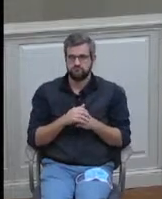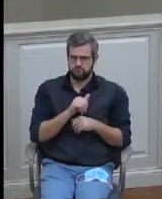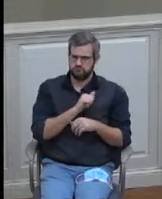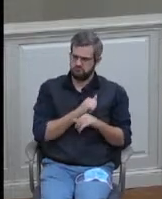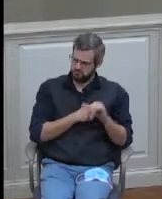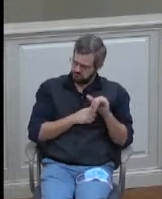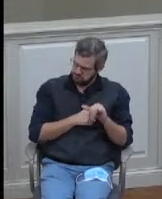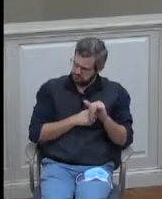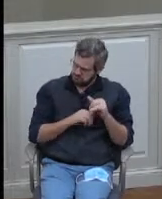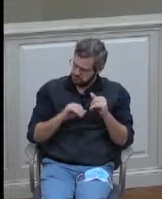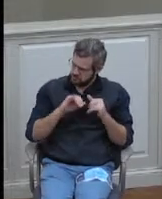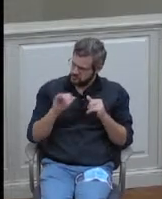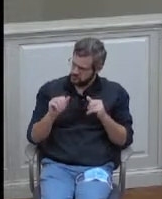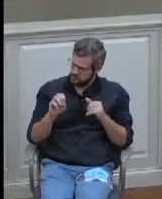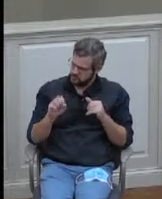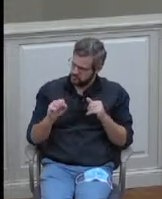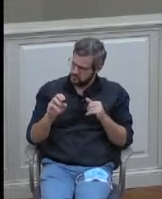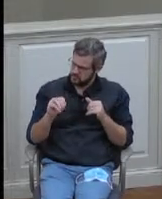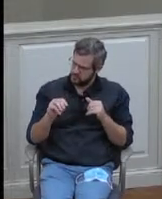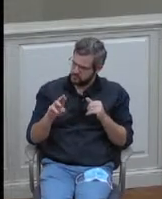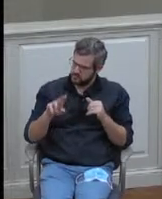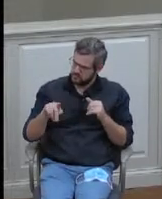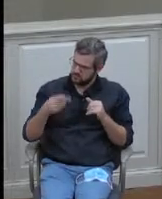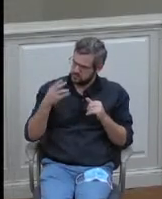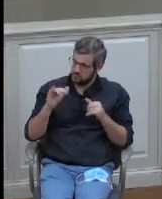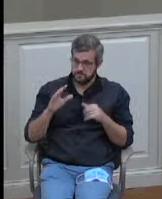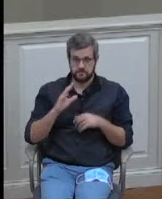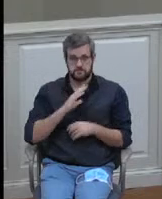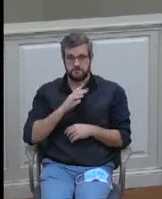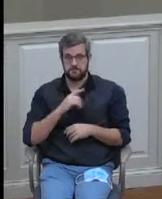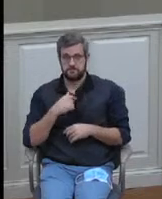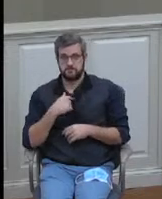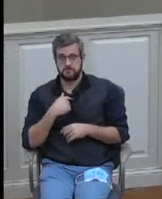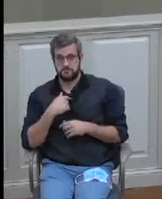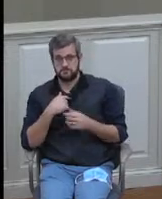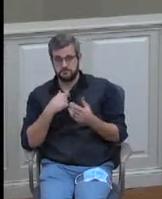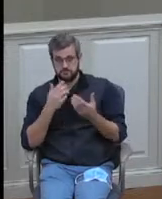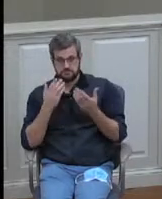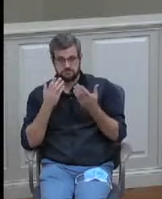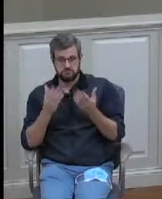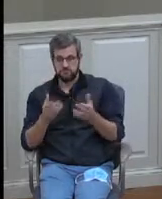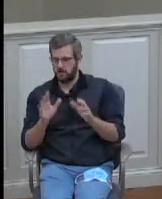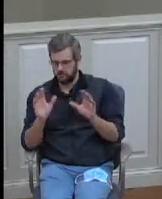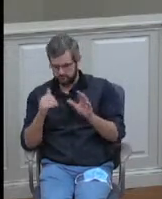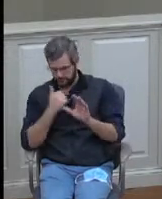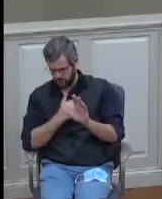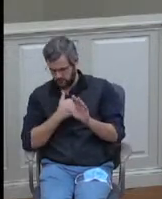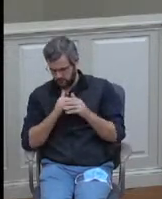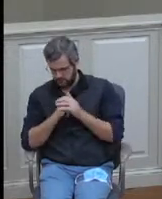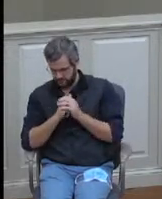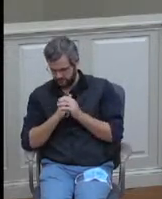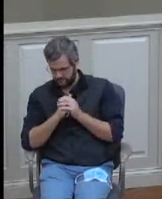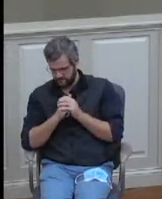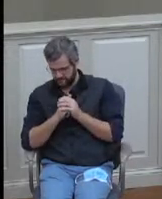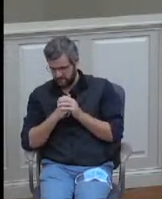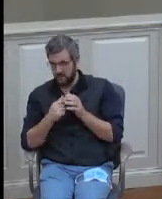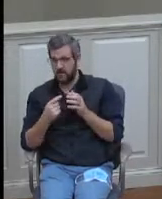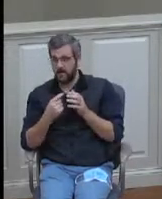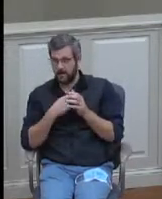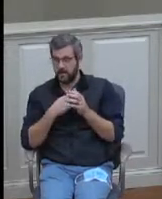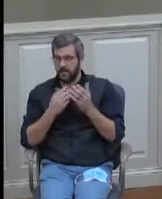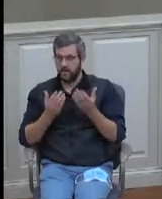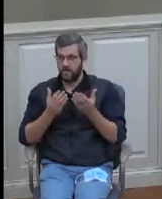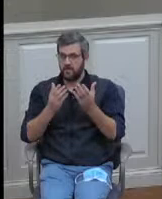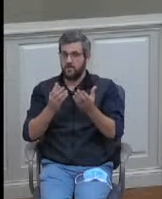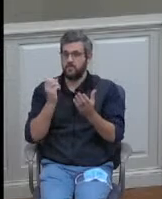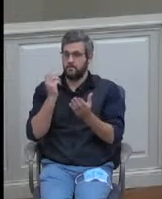James Murphy? All right, I'll offer a motion I'm sorry. Offer a motion to